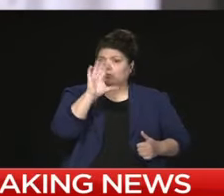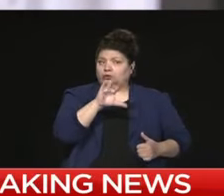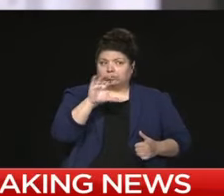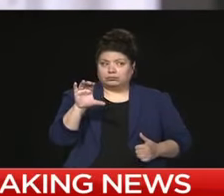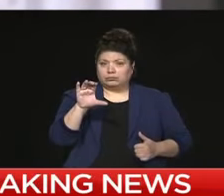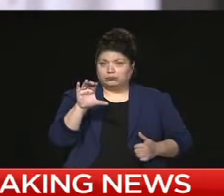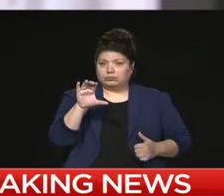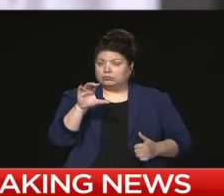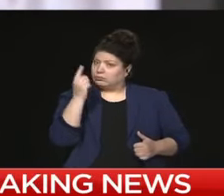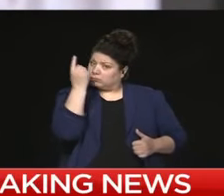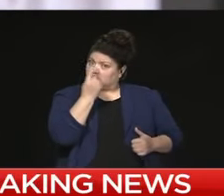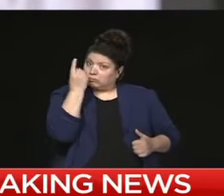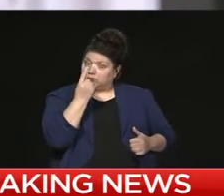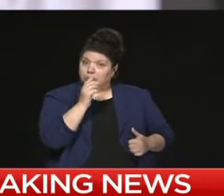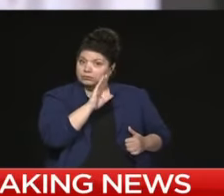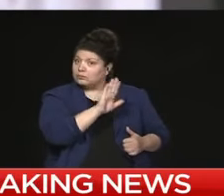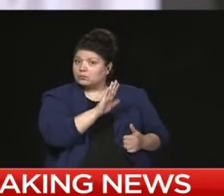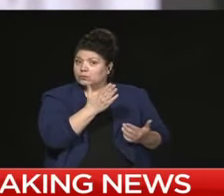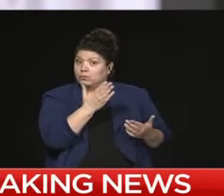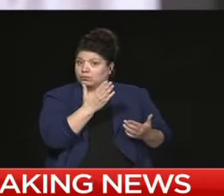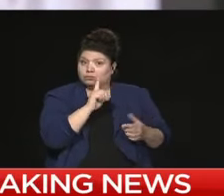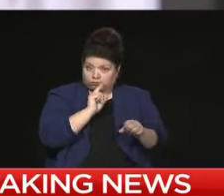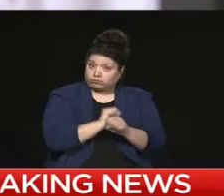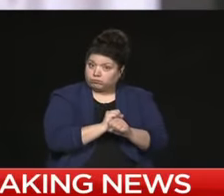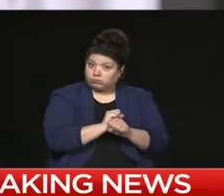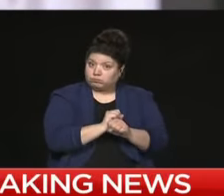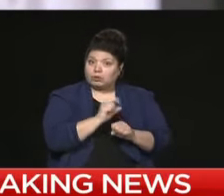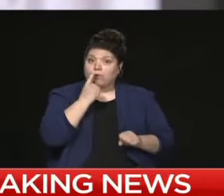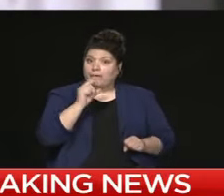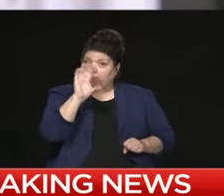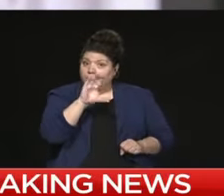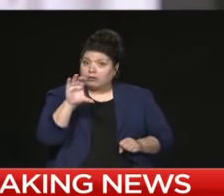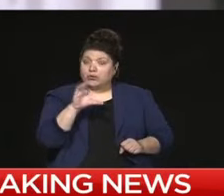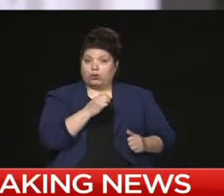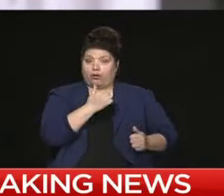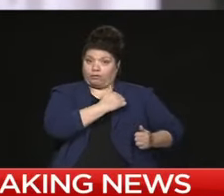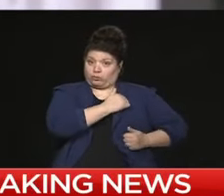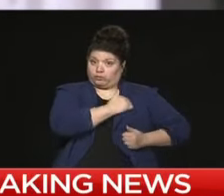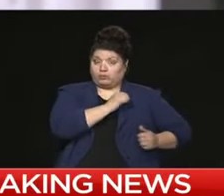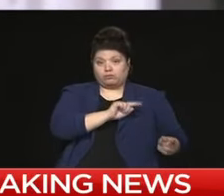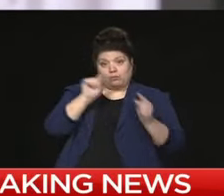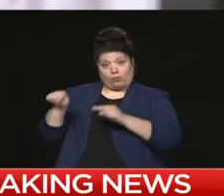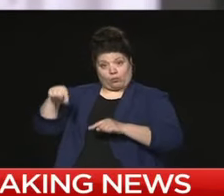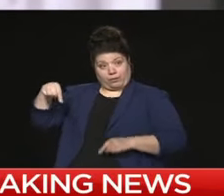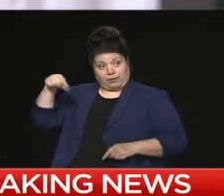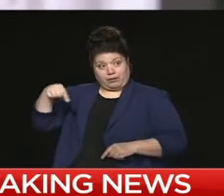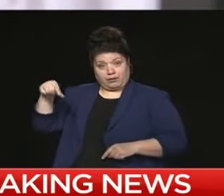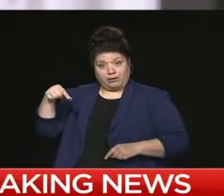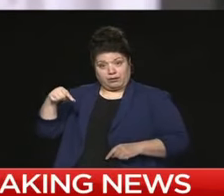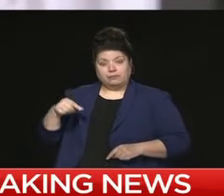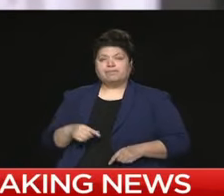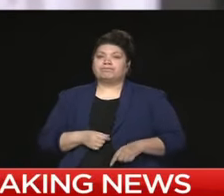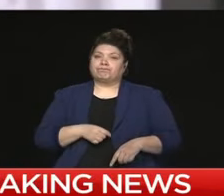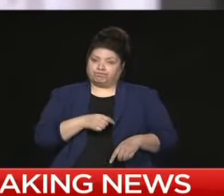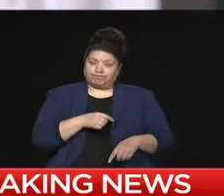volunteers. Has it already been decided that they will be helping? Quebec has already asked